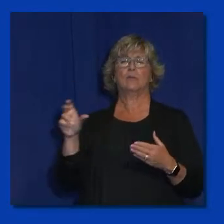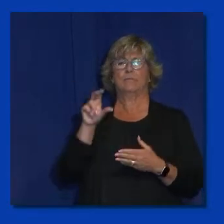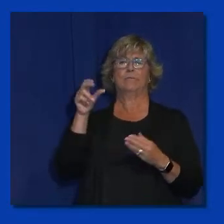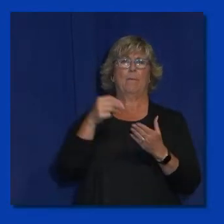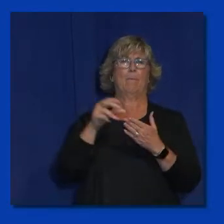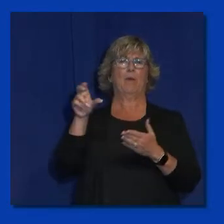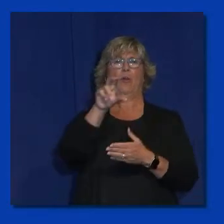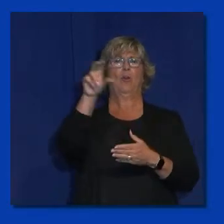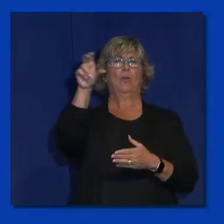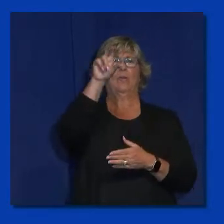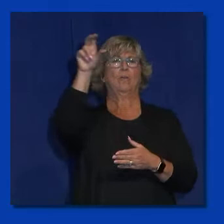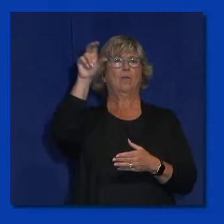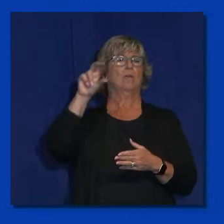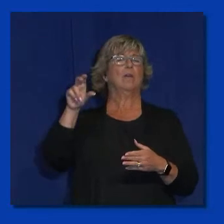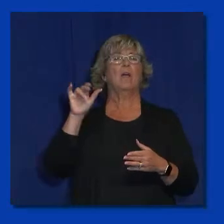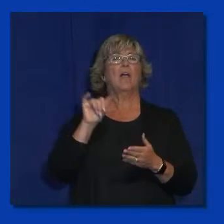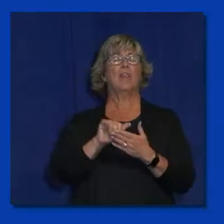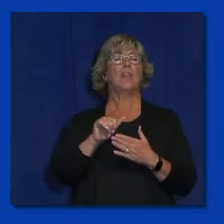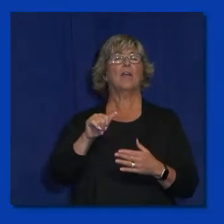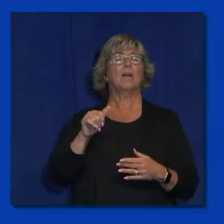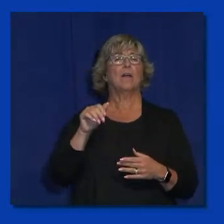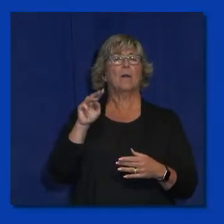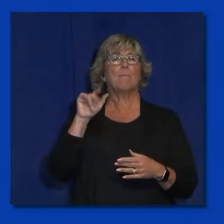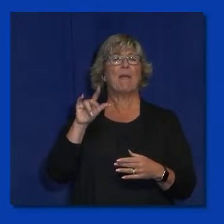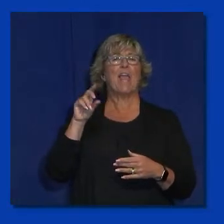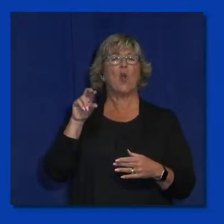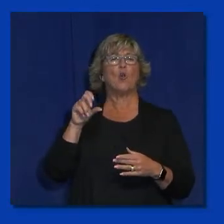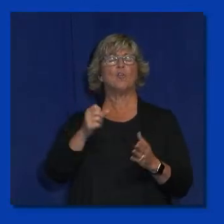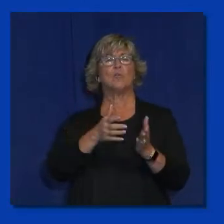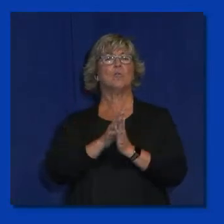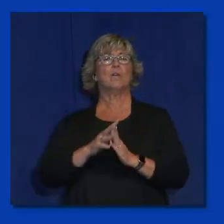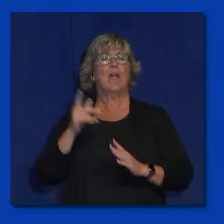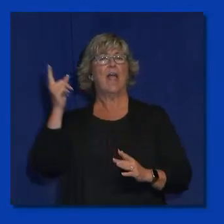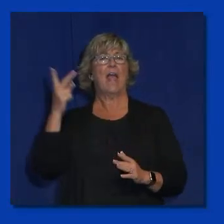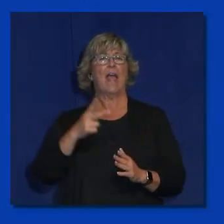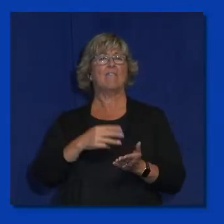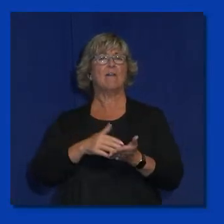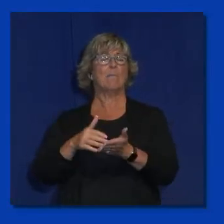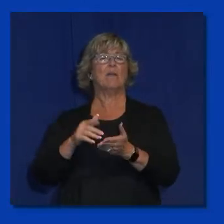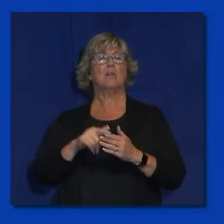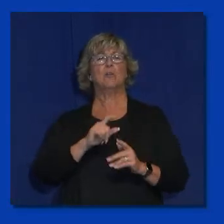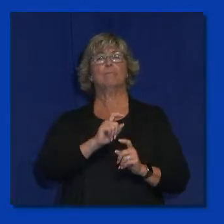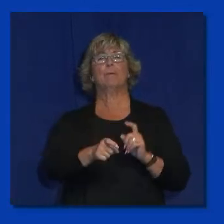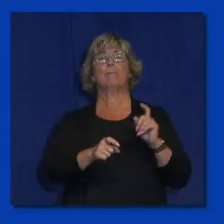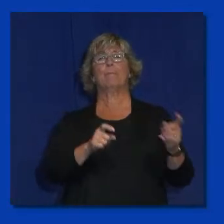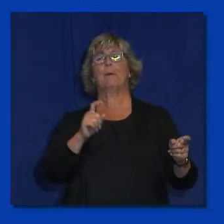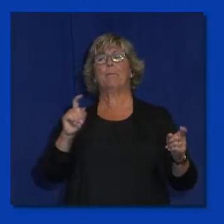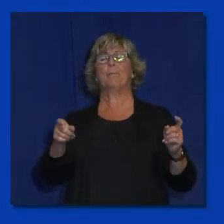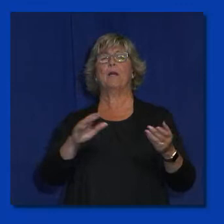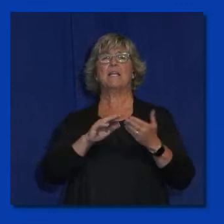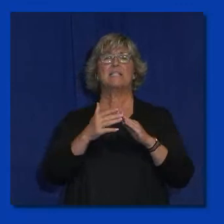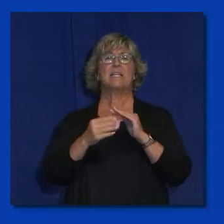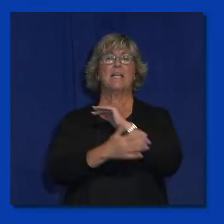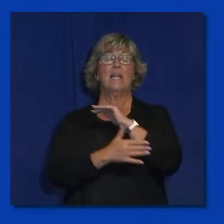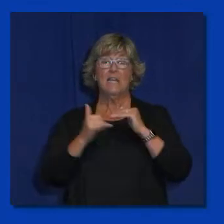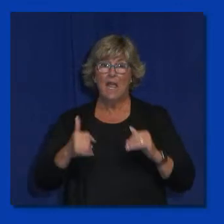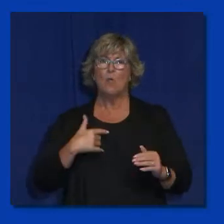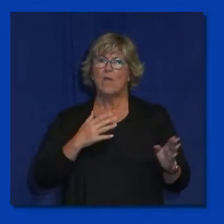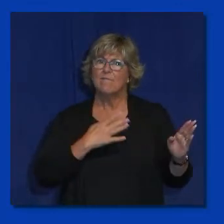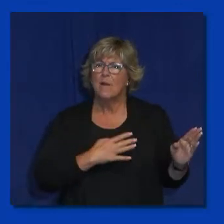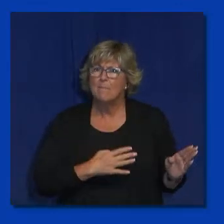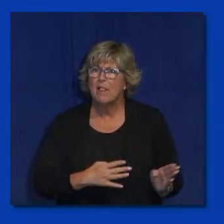that the big 13 mayors requested. $500 million, just to cities and counties. Now we have a plan, we